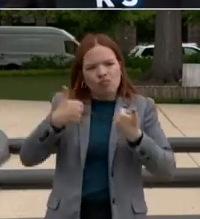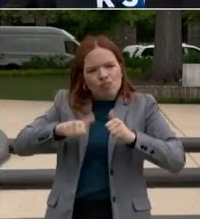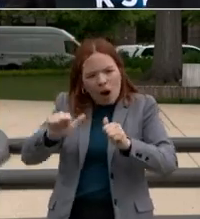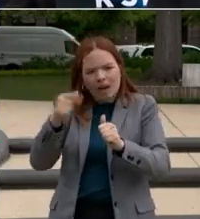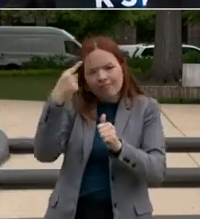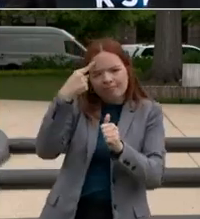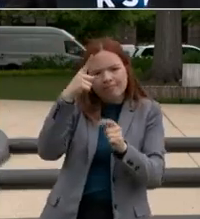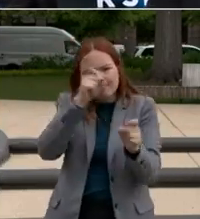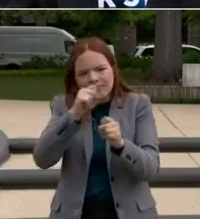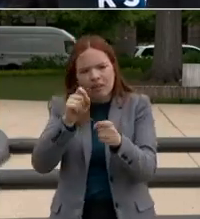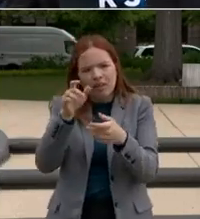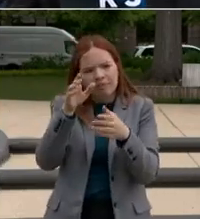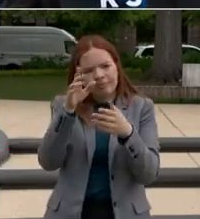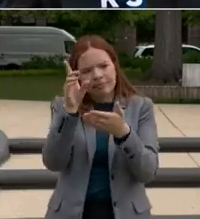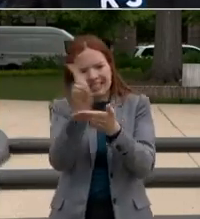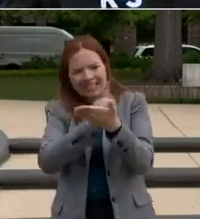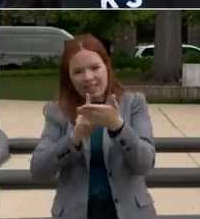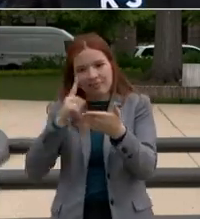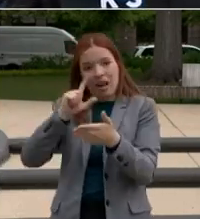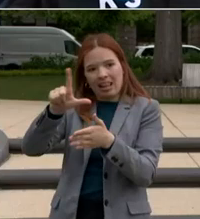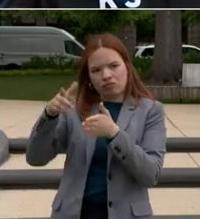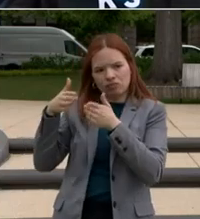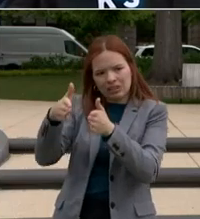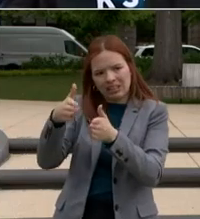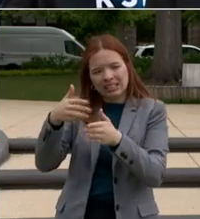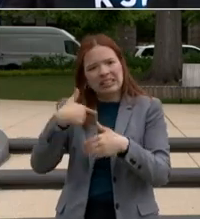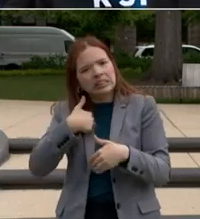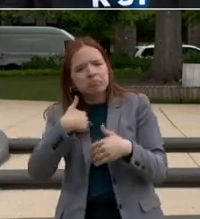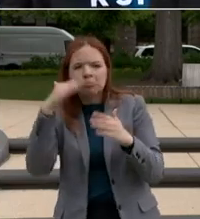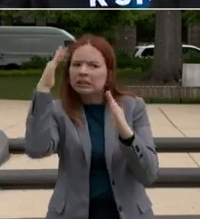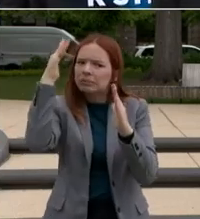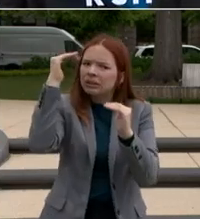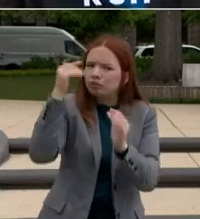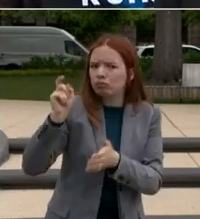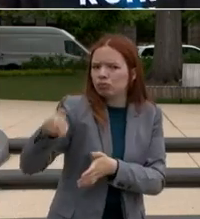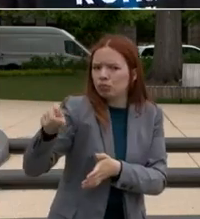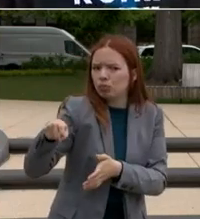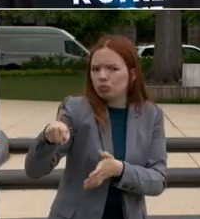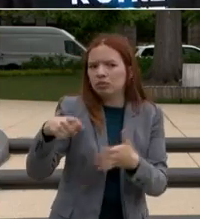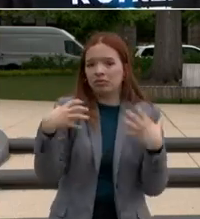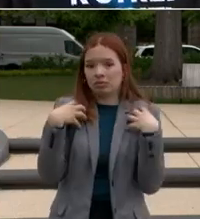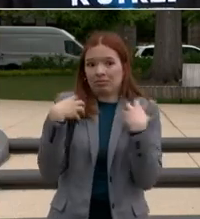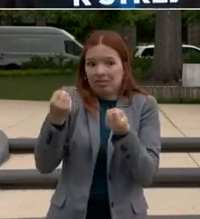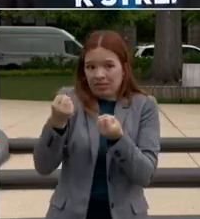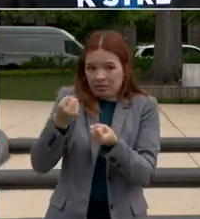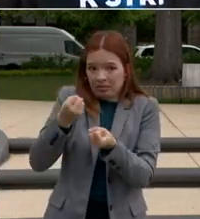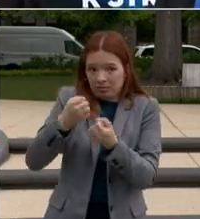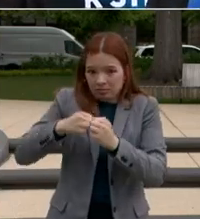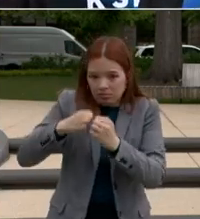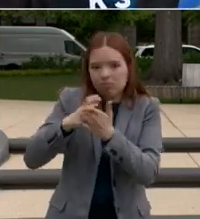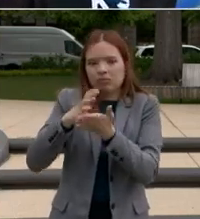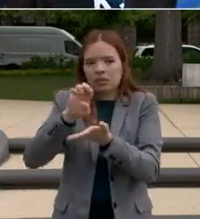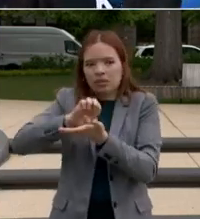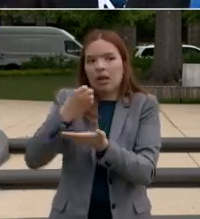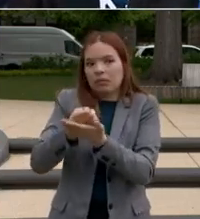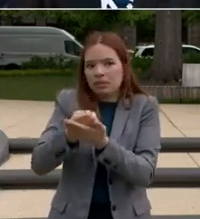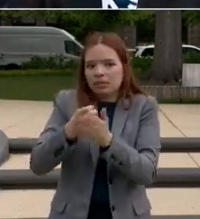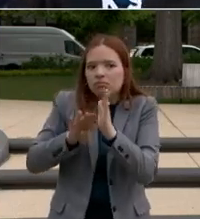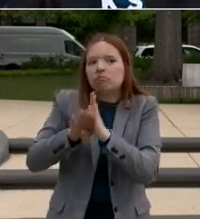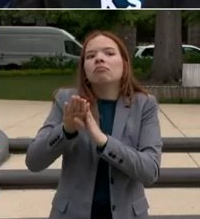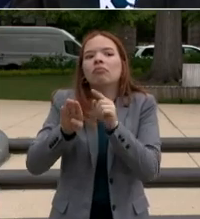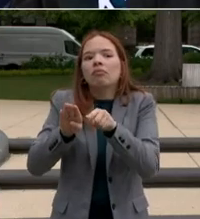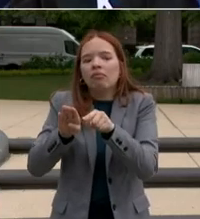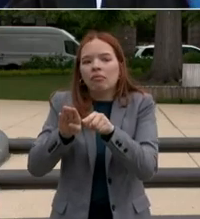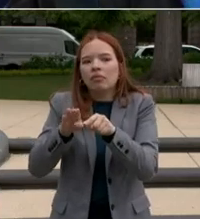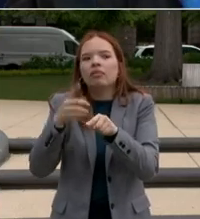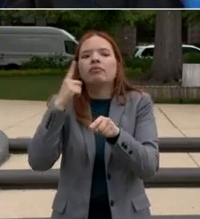Street. And so we anticipate that if we're able to restore the funding, that we'll be able to go to final design and to contract sometime